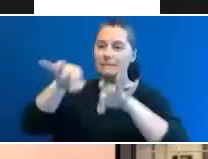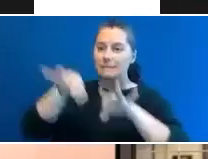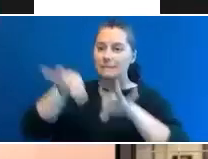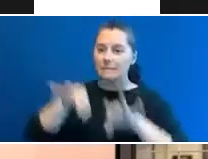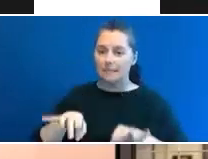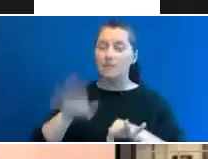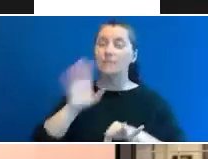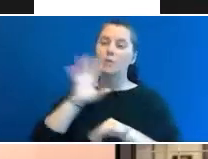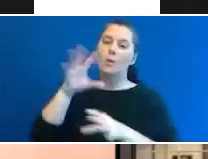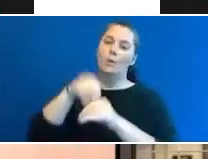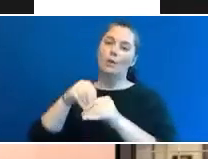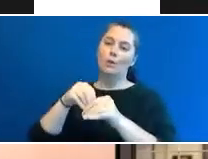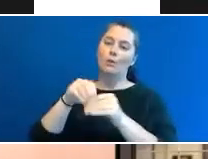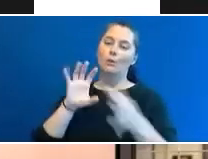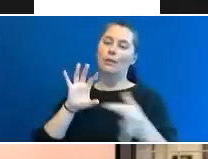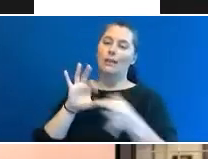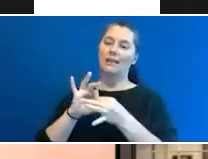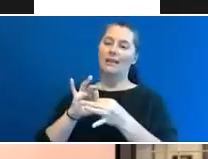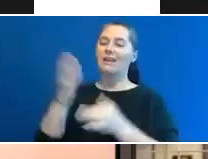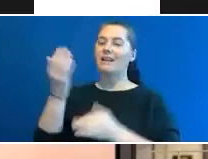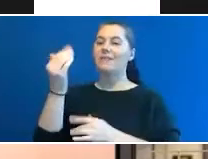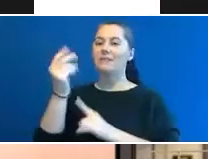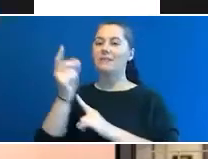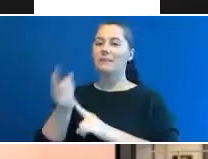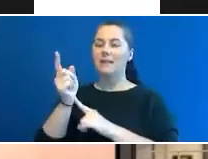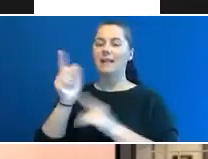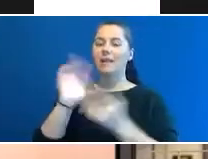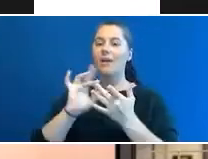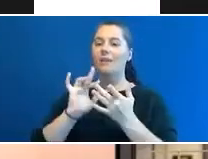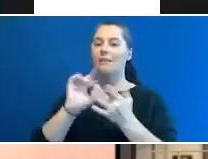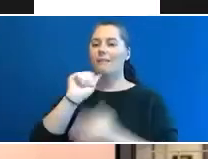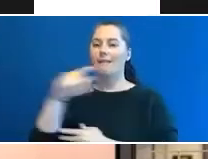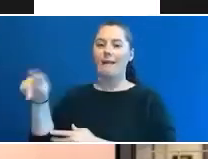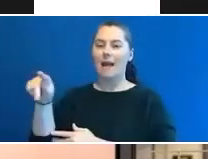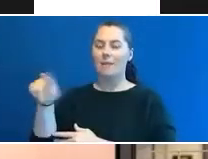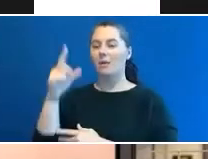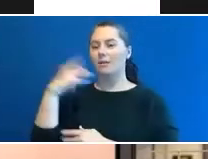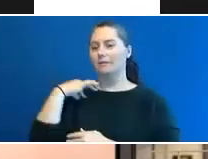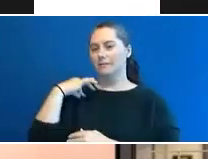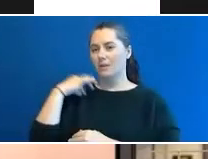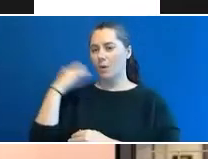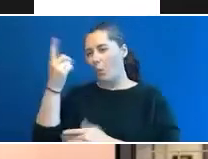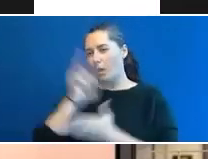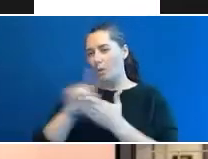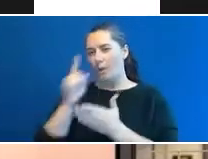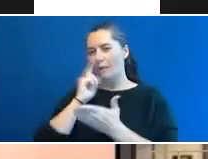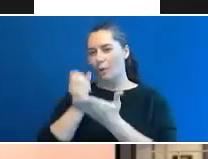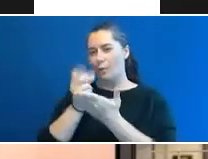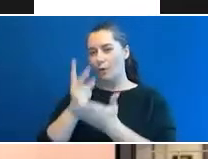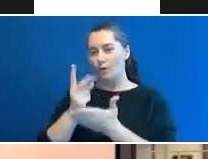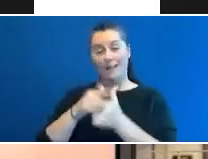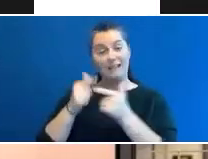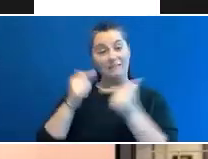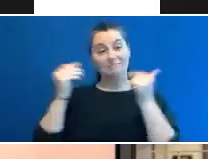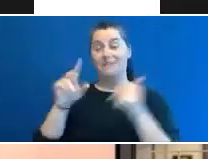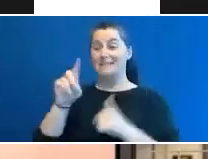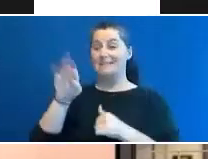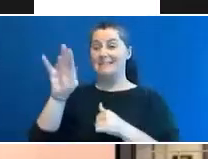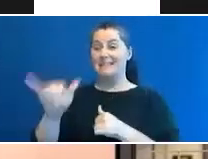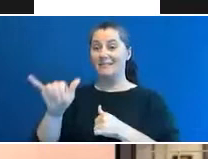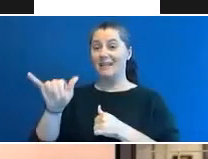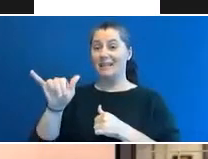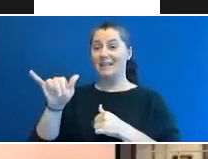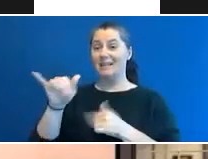in below. It's a 15-minute online application. It takes about a week to get approved, and then you'll have your DIVVY platform available to